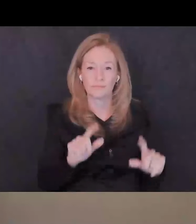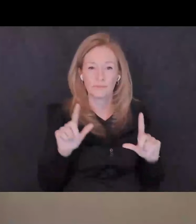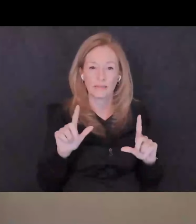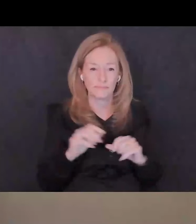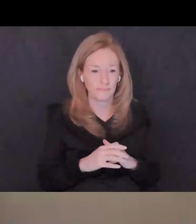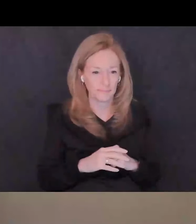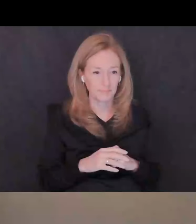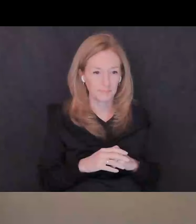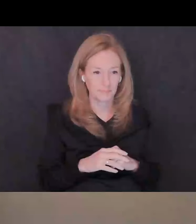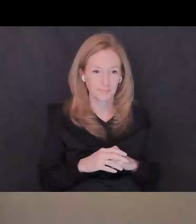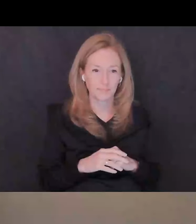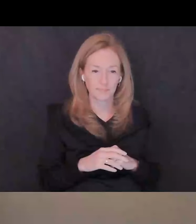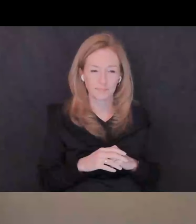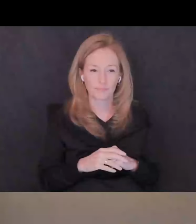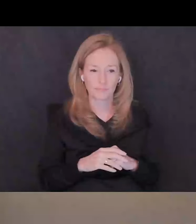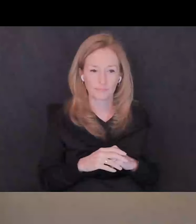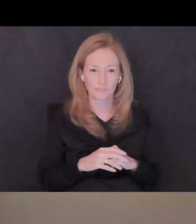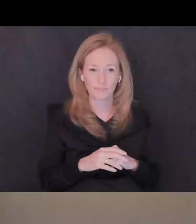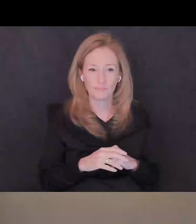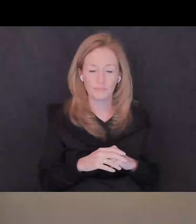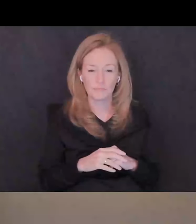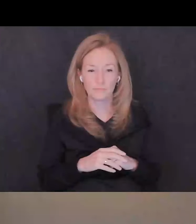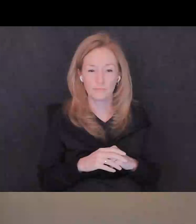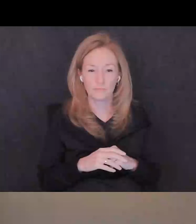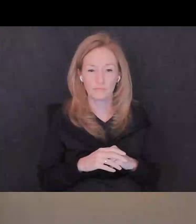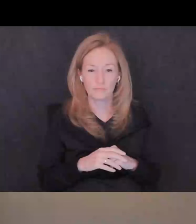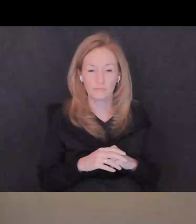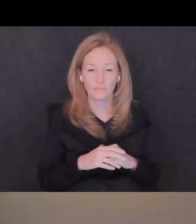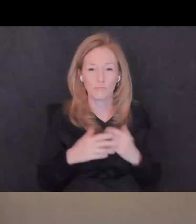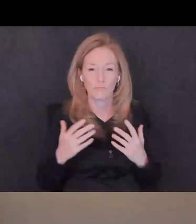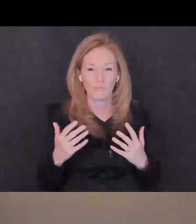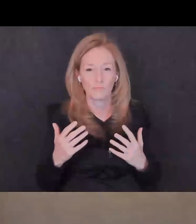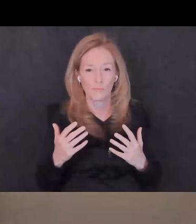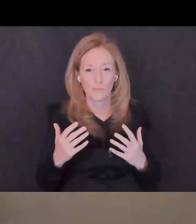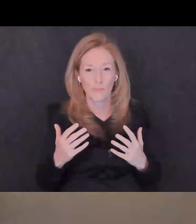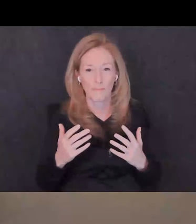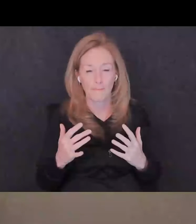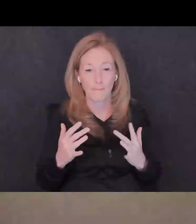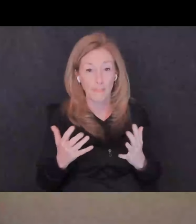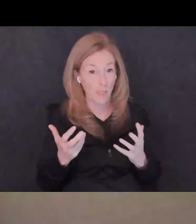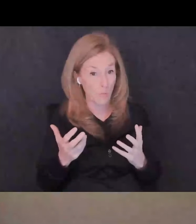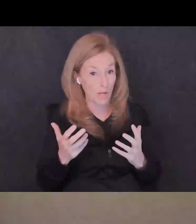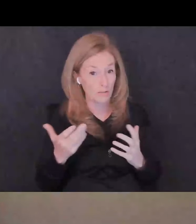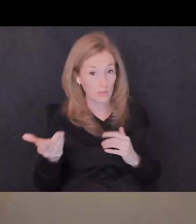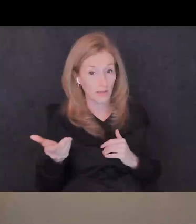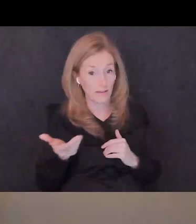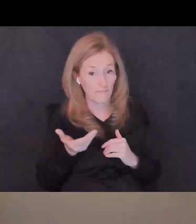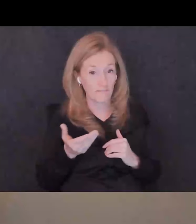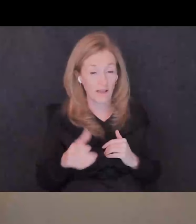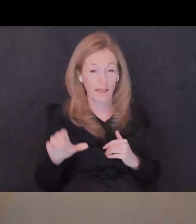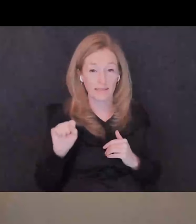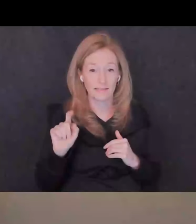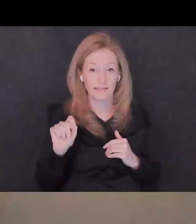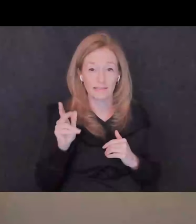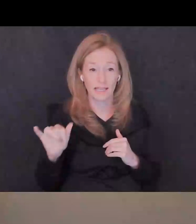I think. And so I want to invite the amazing Stacy Pulaski, who